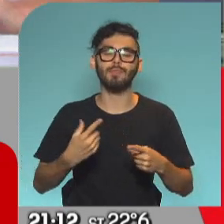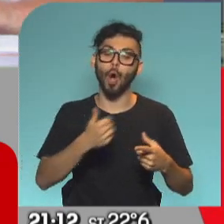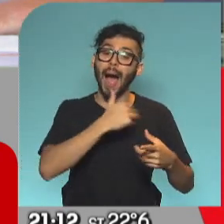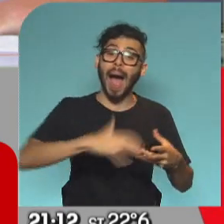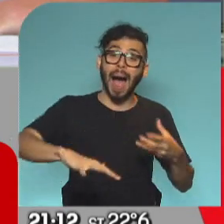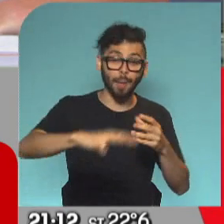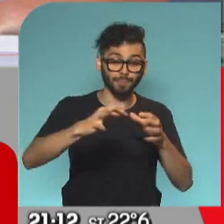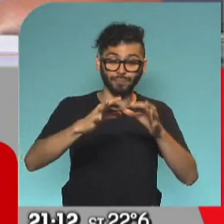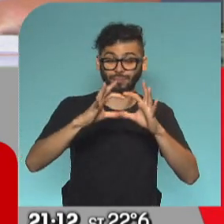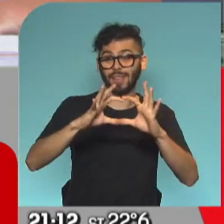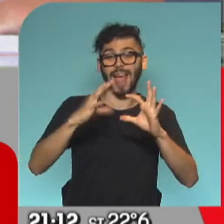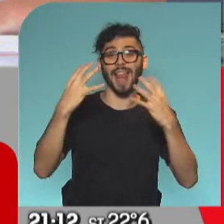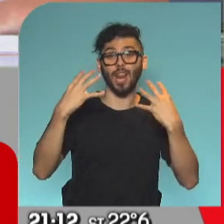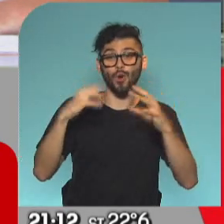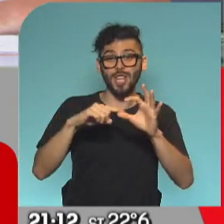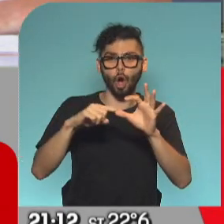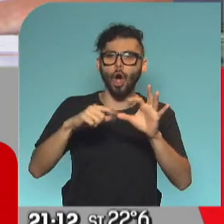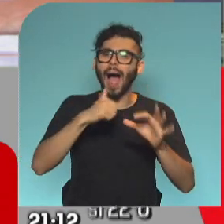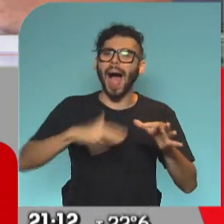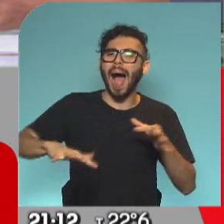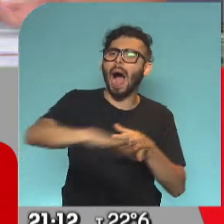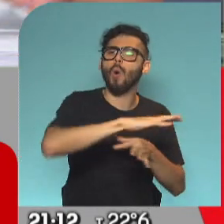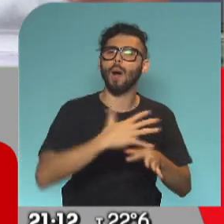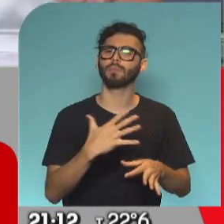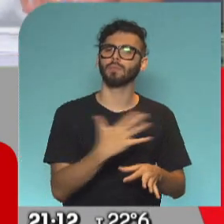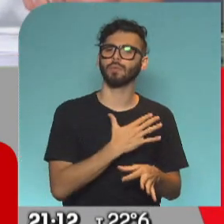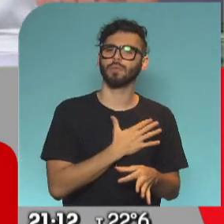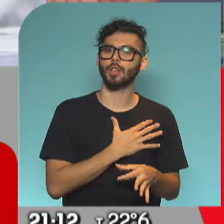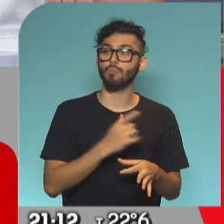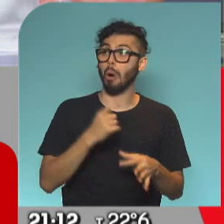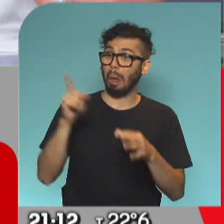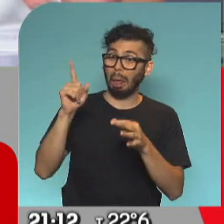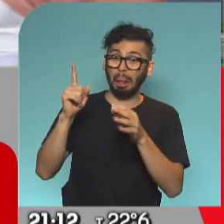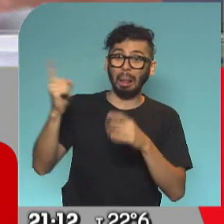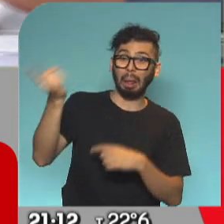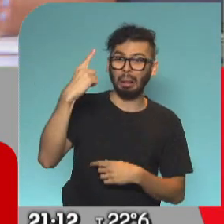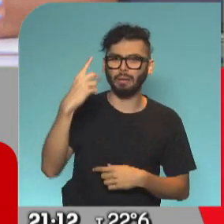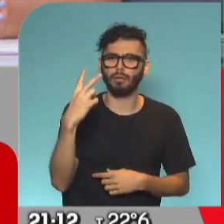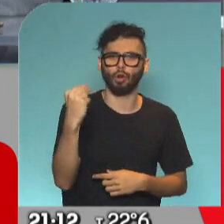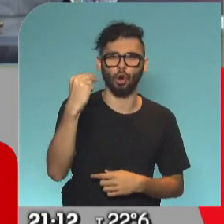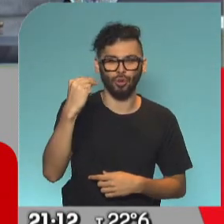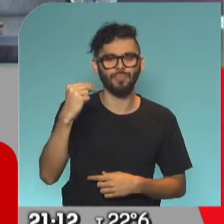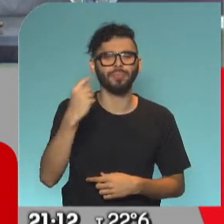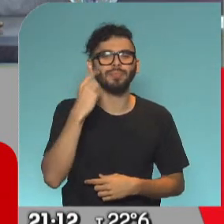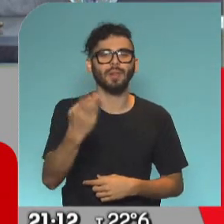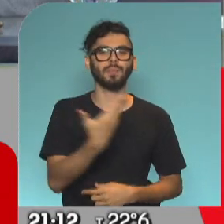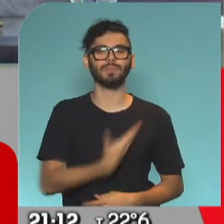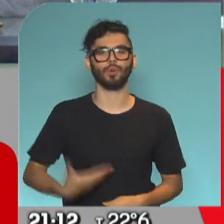dice, yo no quiero que Europa me ponga condiciones acerca del uso justamente de mis aguas, ¿no? ¿Escuchamos a Boris Johnson? Por favor.